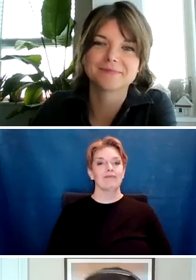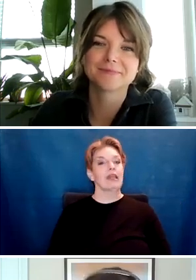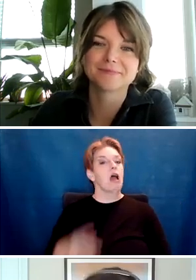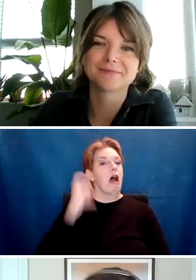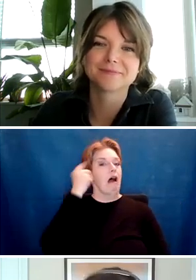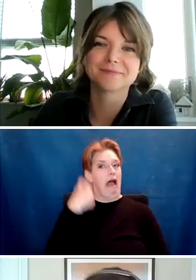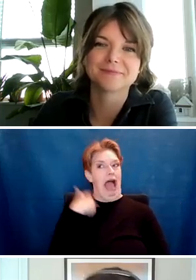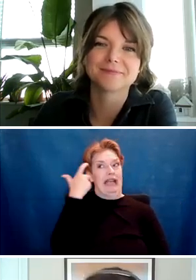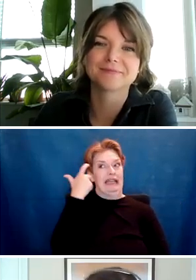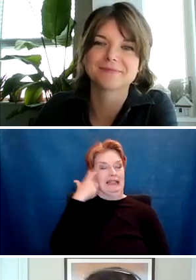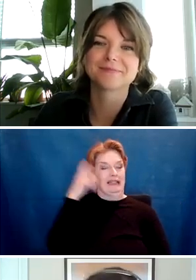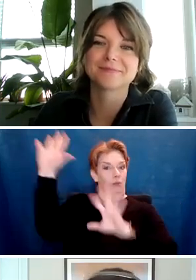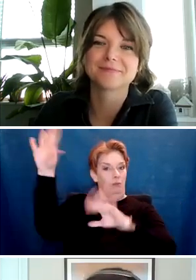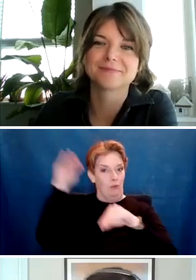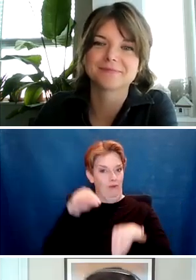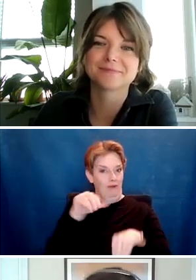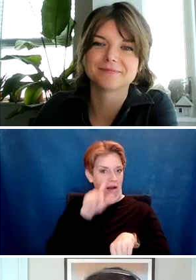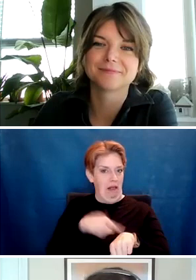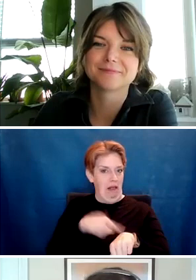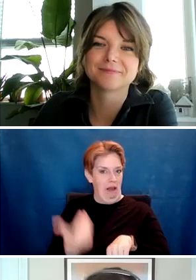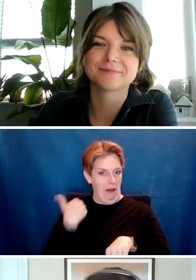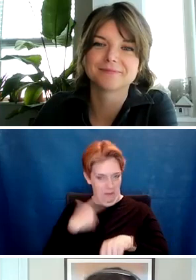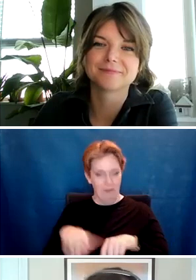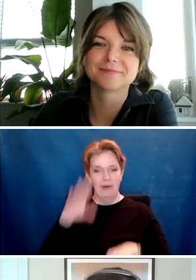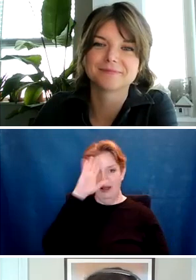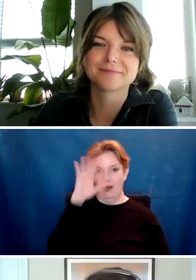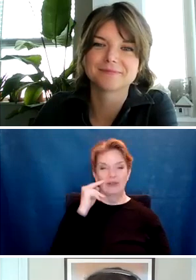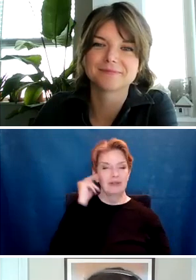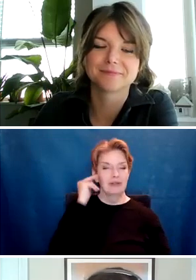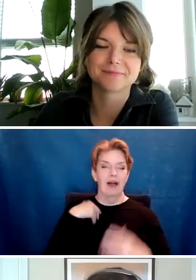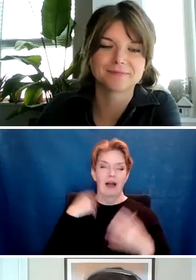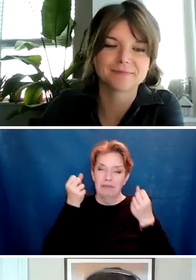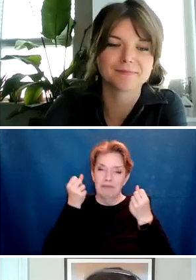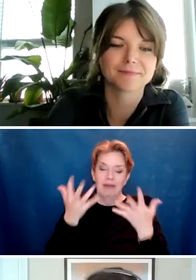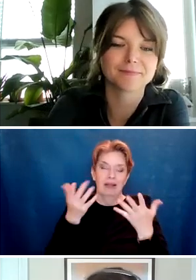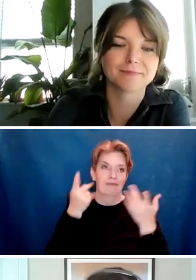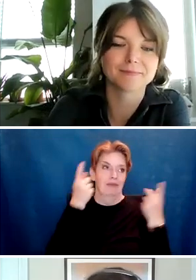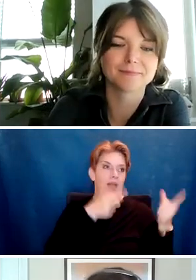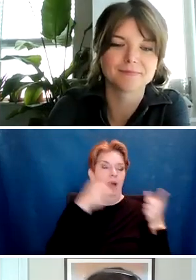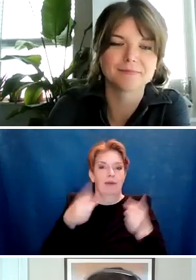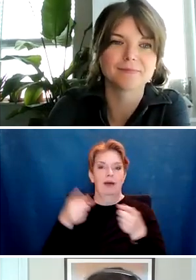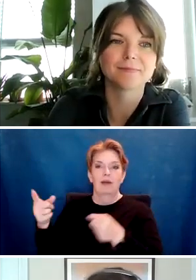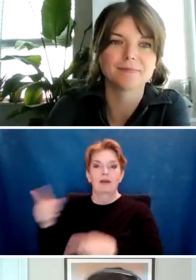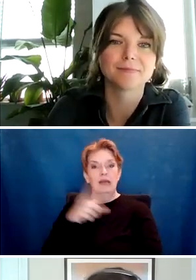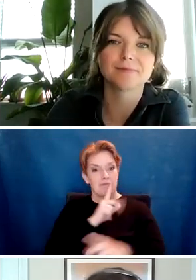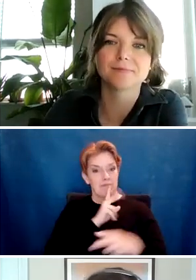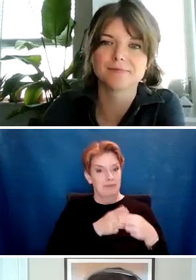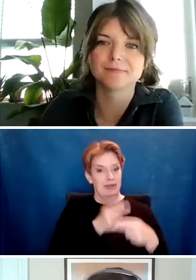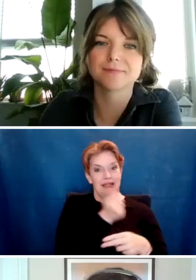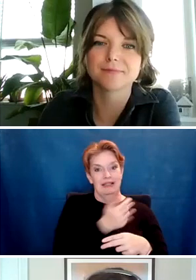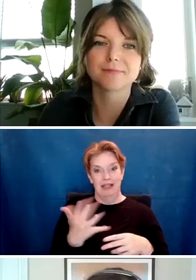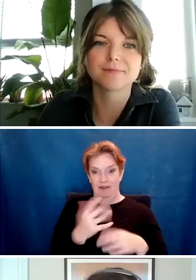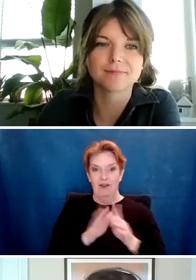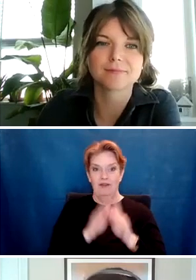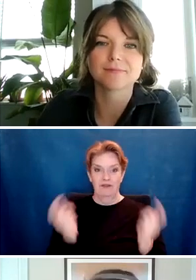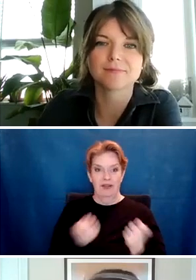fairly recent transplant. I know that Natchitoches has a ton of attractions, and you mentioned several festivals, and this is definitely a city